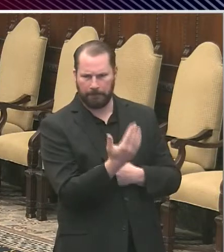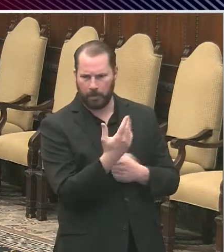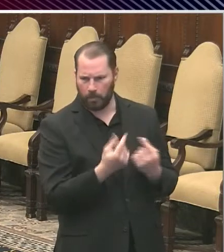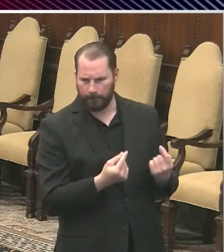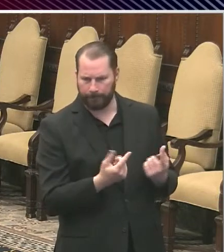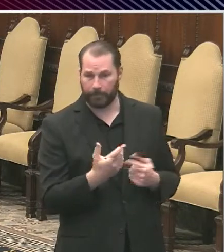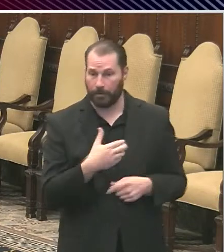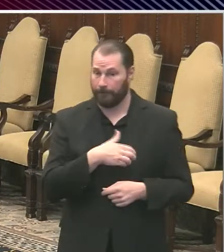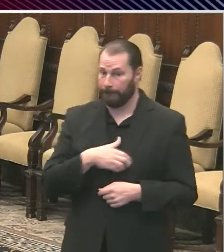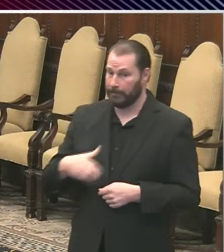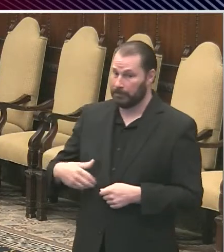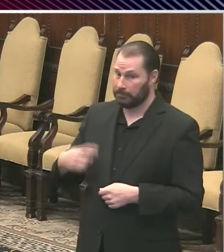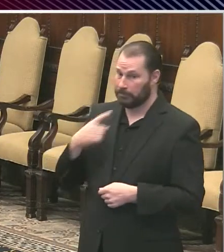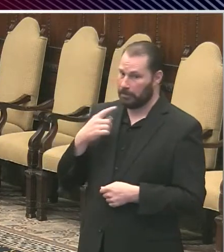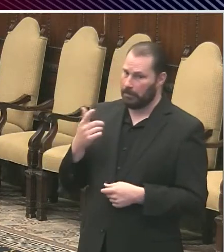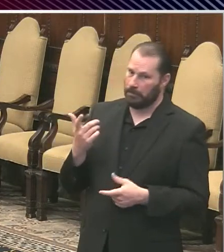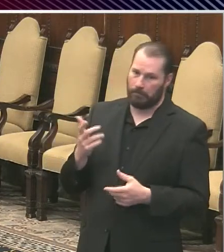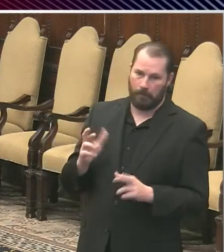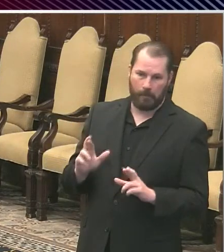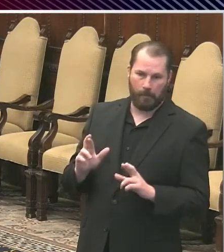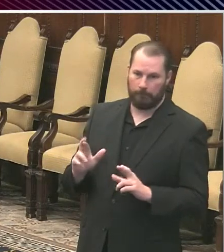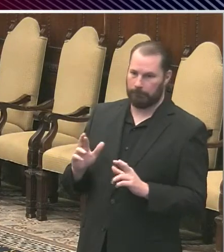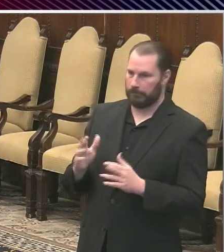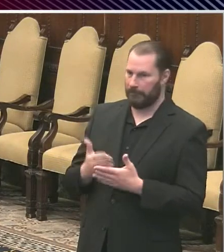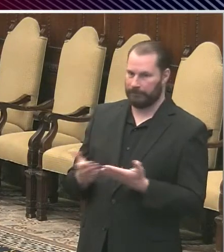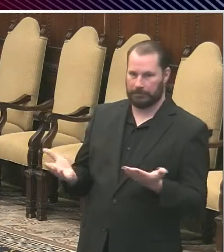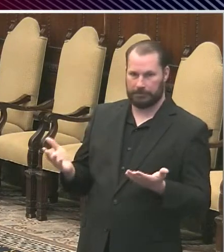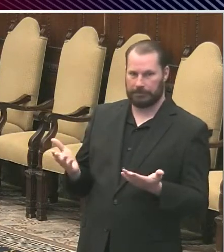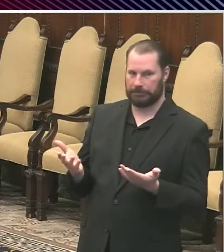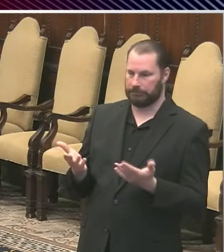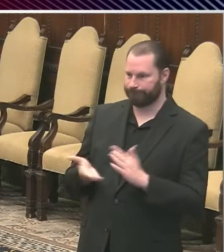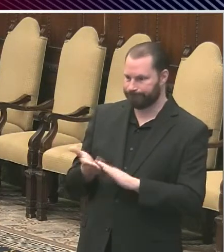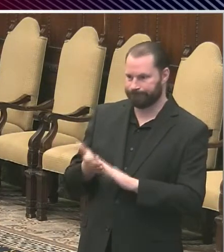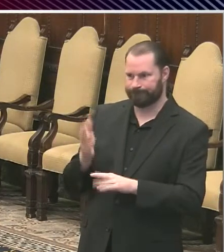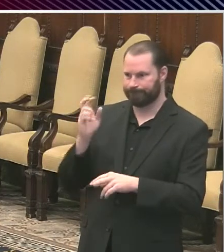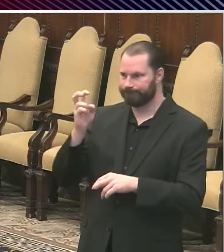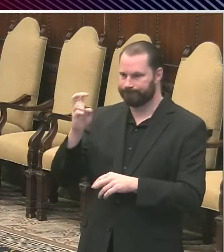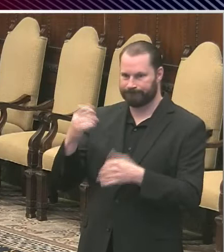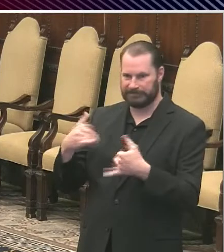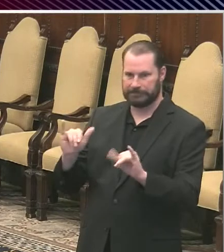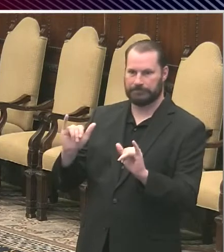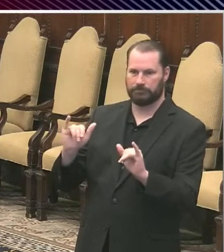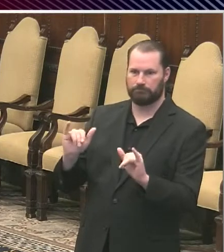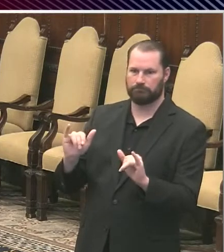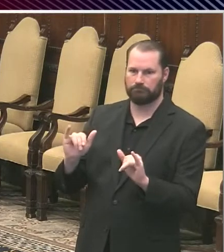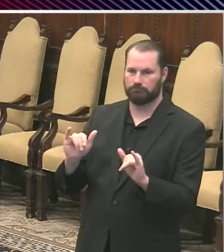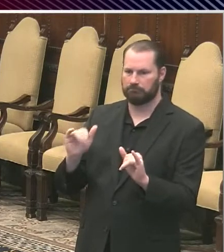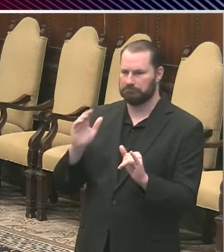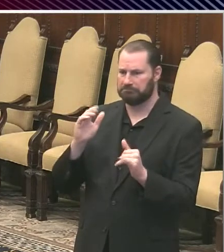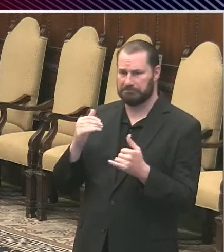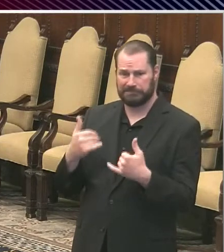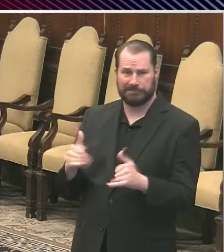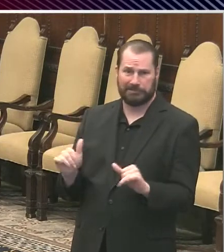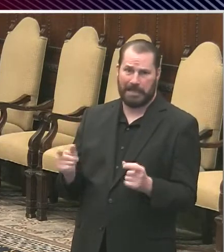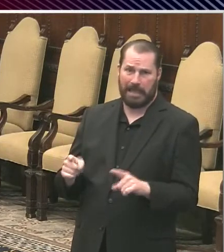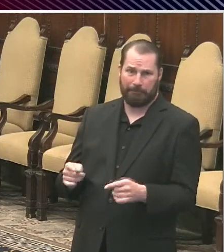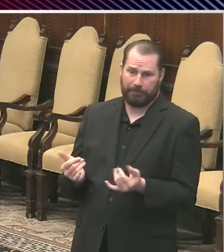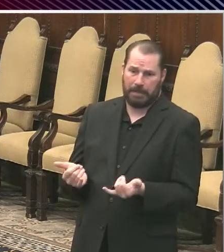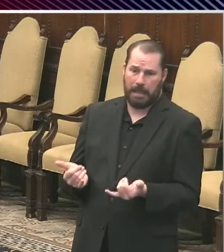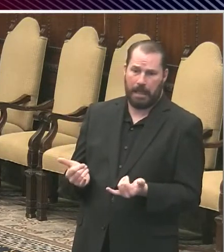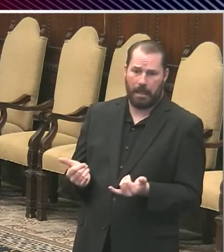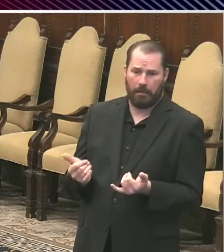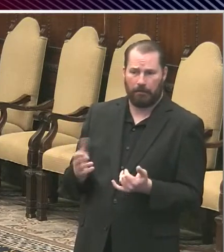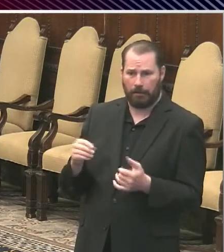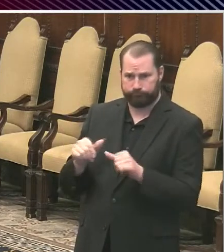on, the subway they usually get on. We're still in conversation now. Conversation's ongoing. It'll probably go through the weekend. Hopefully we can